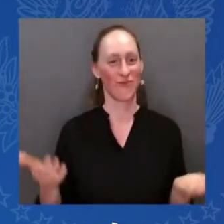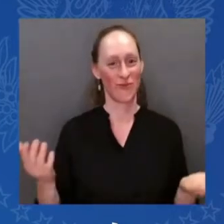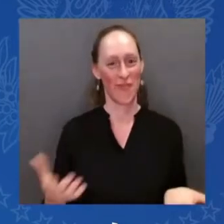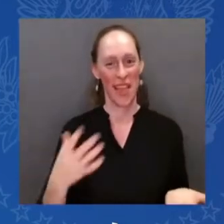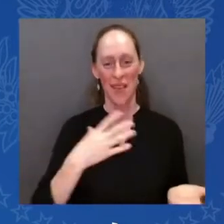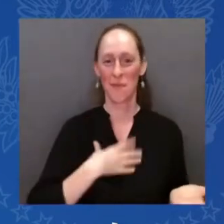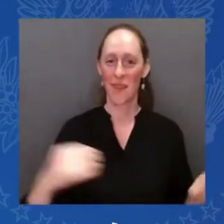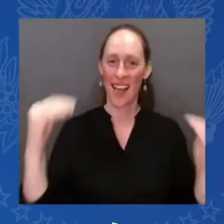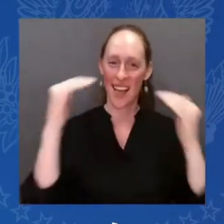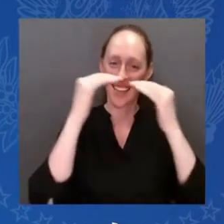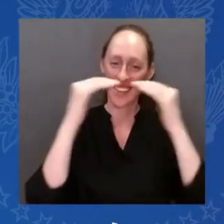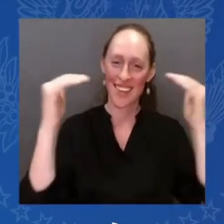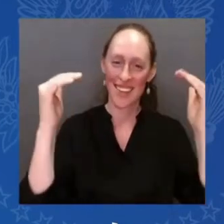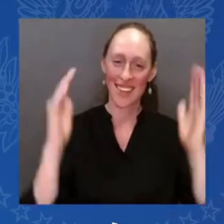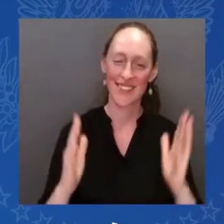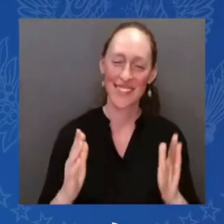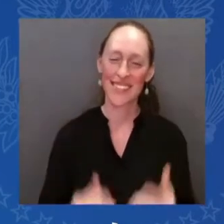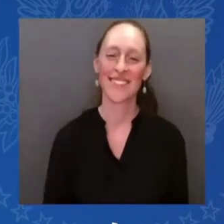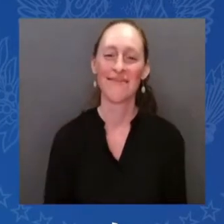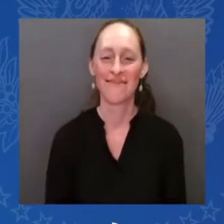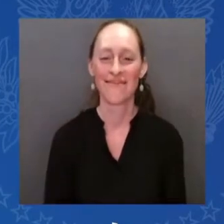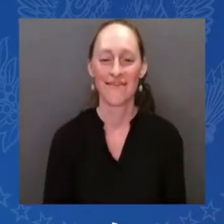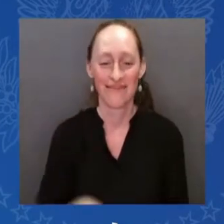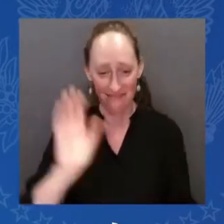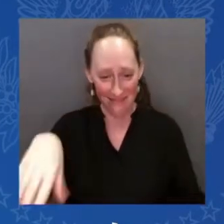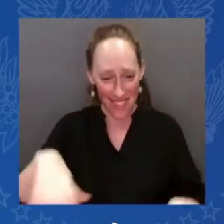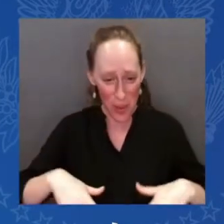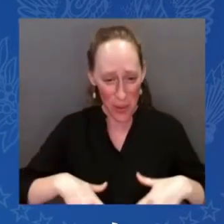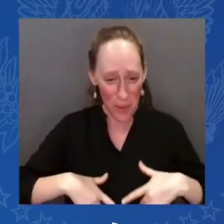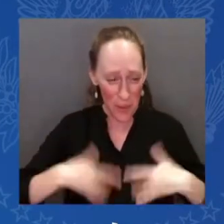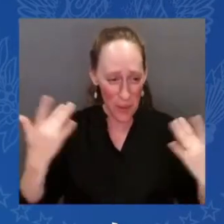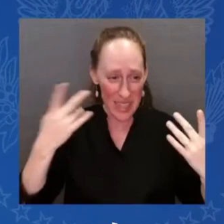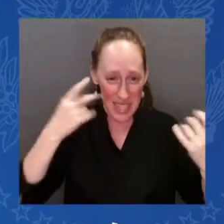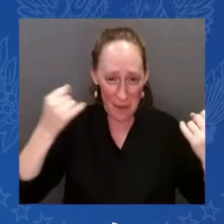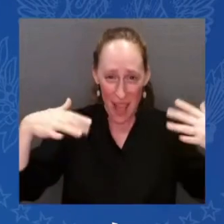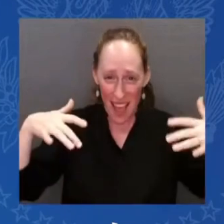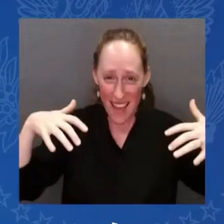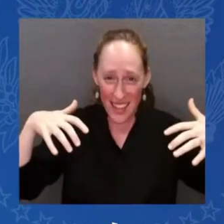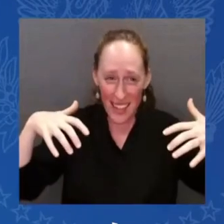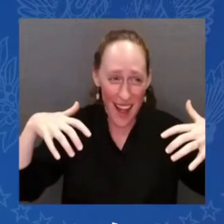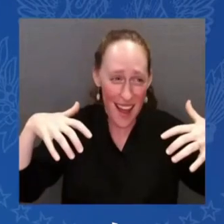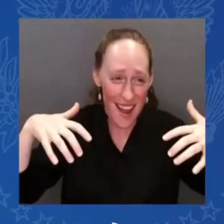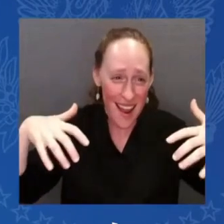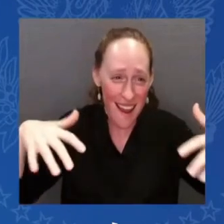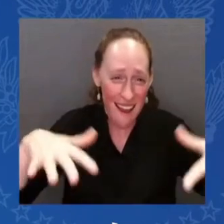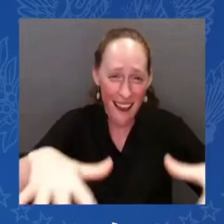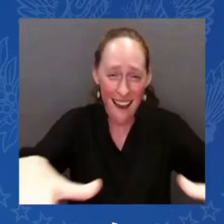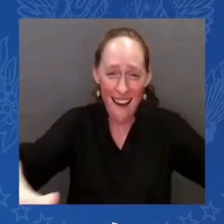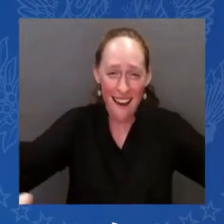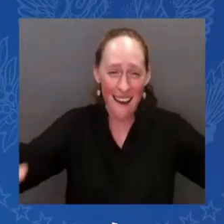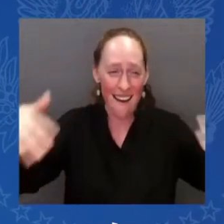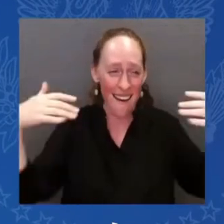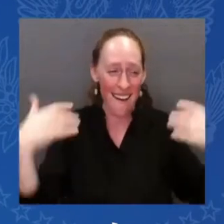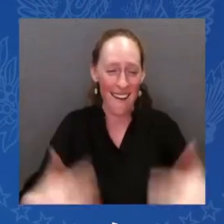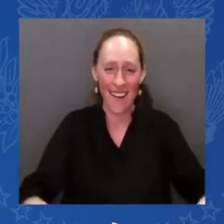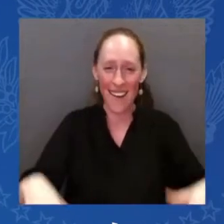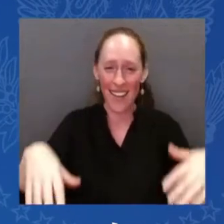It's wonderful to see so many friends here today. And can we get another round of applause for our